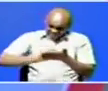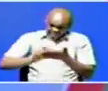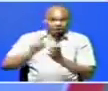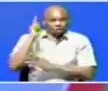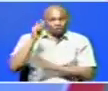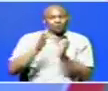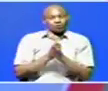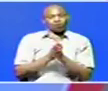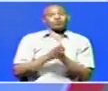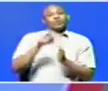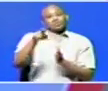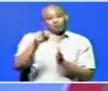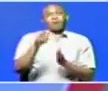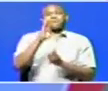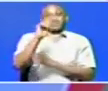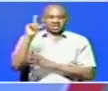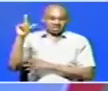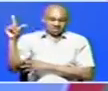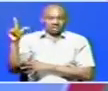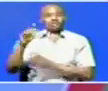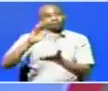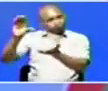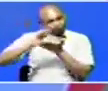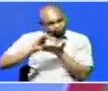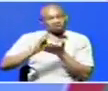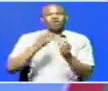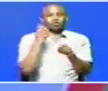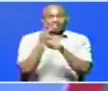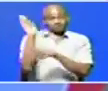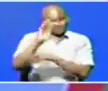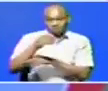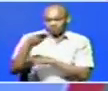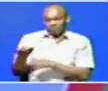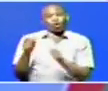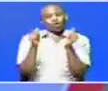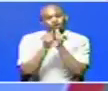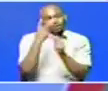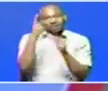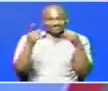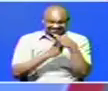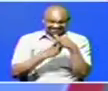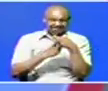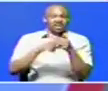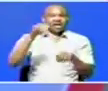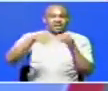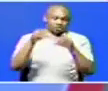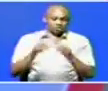the Supplementary Appropriation Bill 2017 that allocates 12 billion shillings for the October 26th poll.